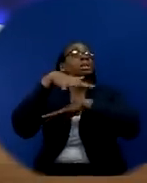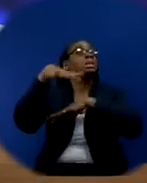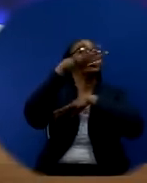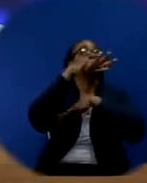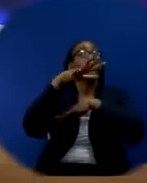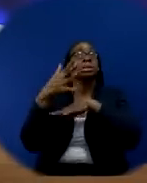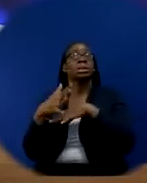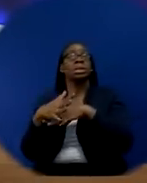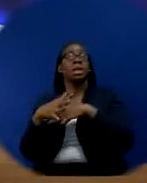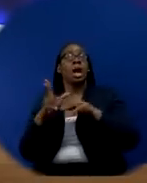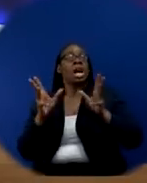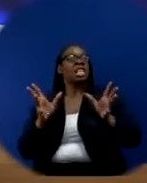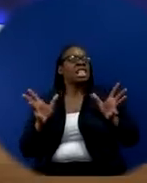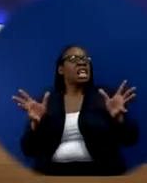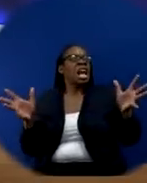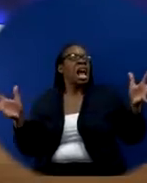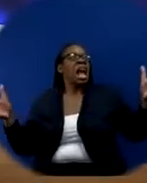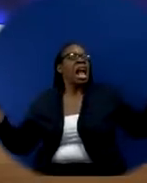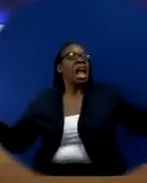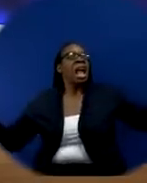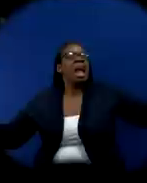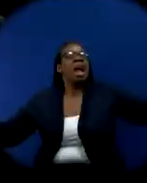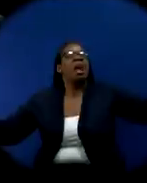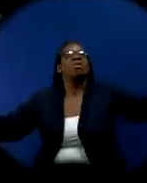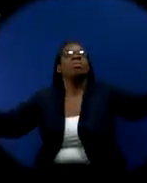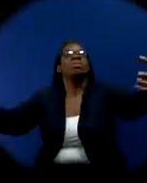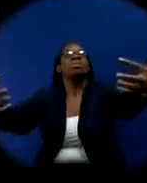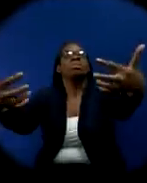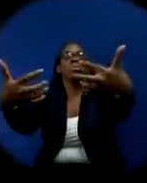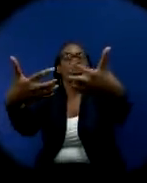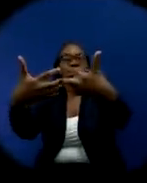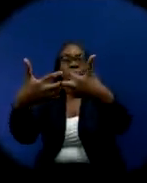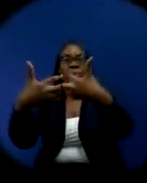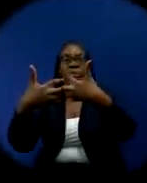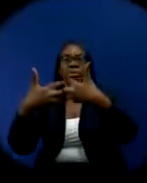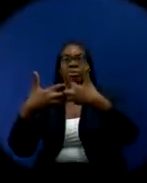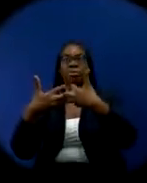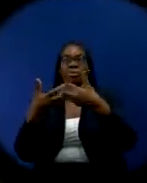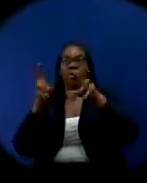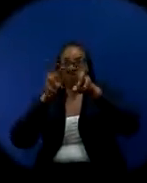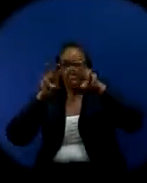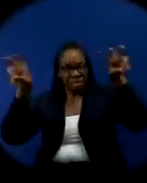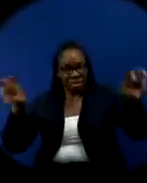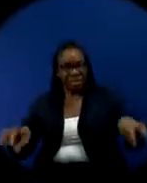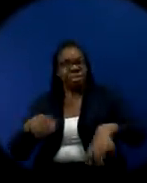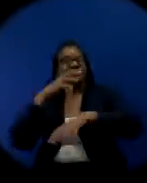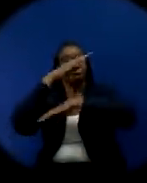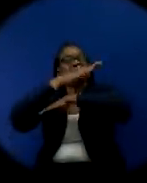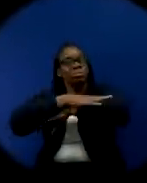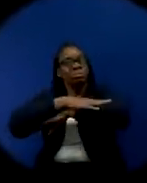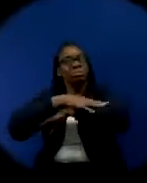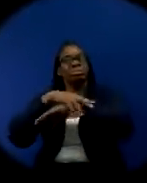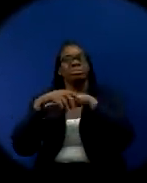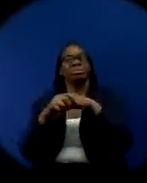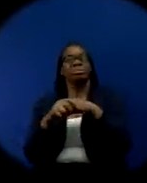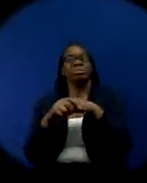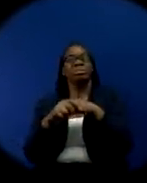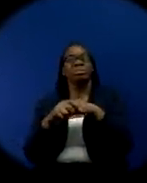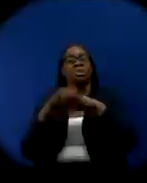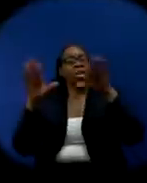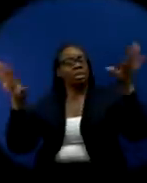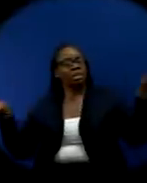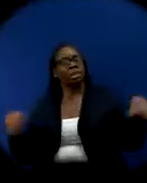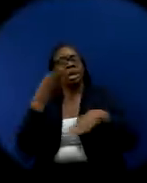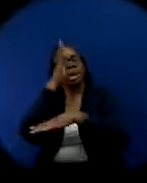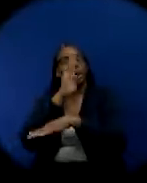and compel everybody to come in and have a seat at my table." Oh, child of God, this